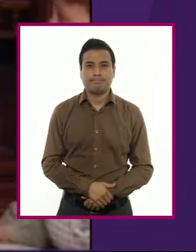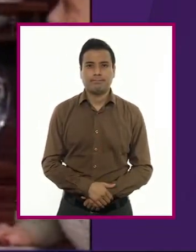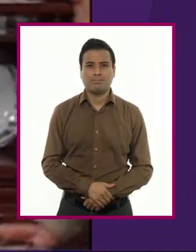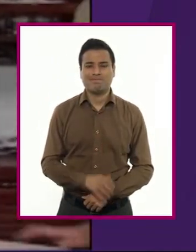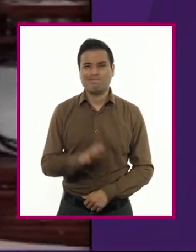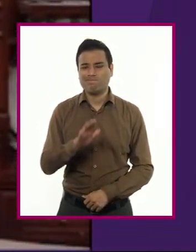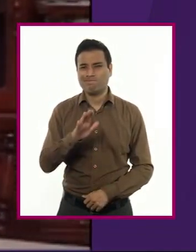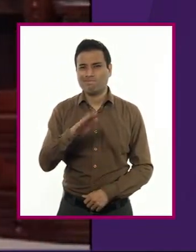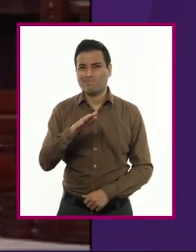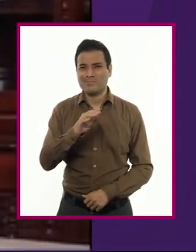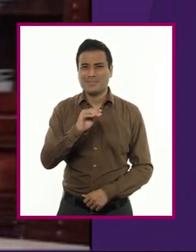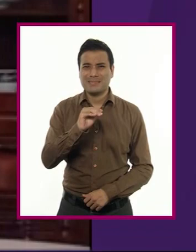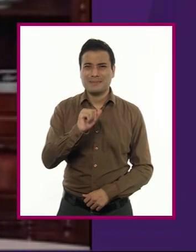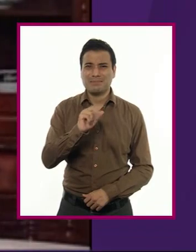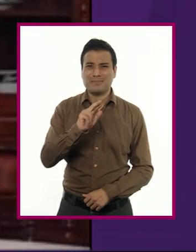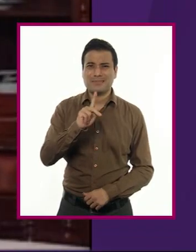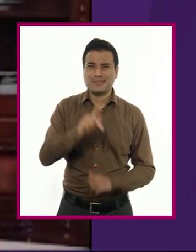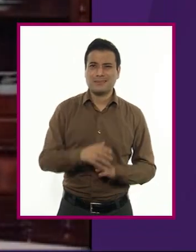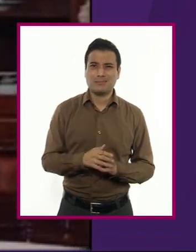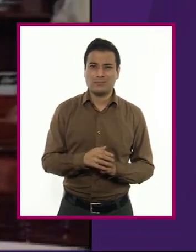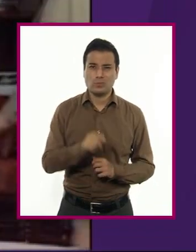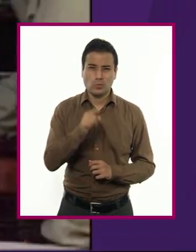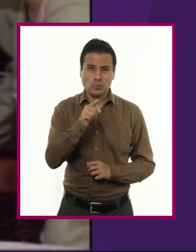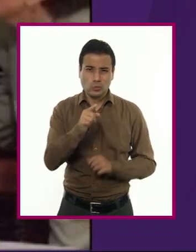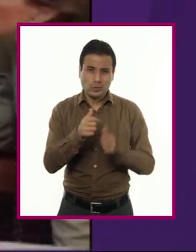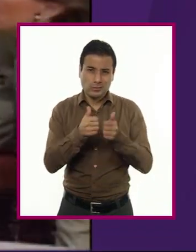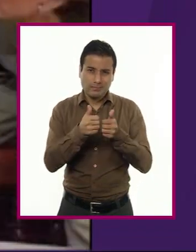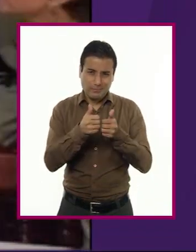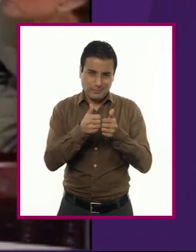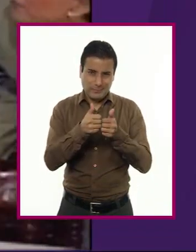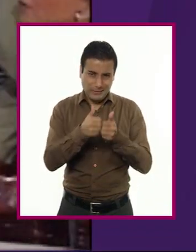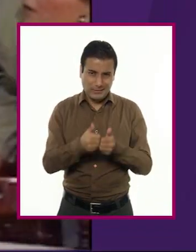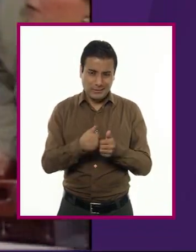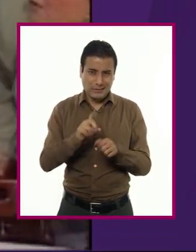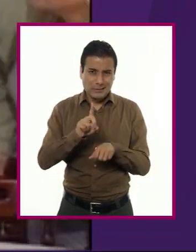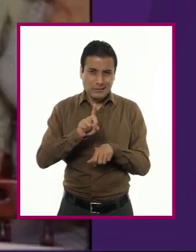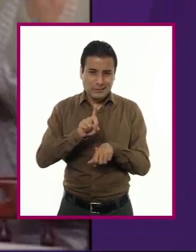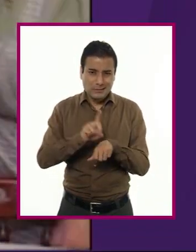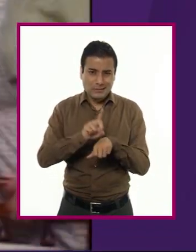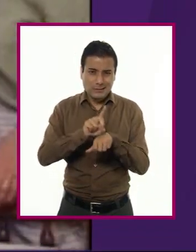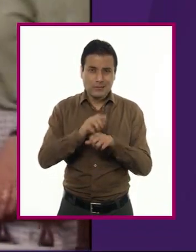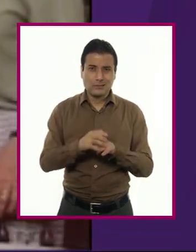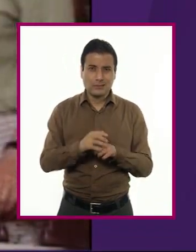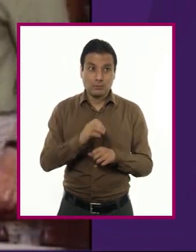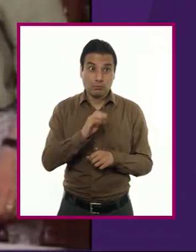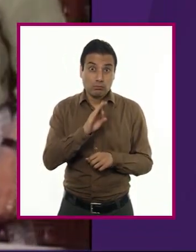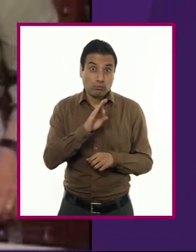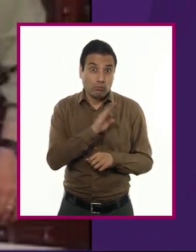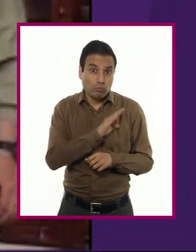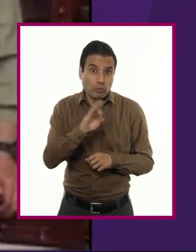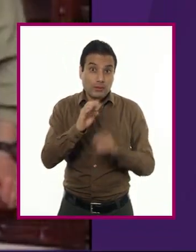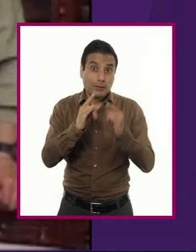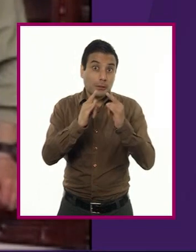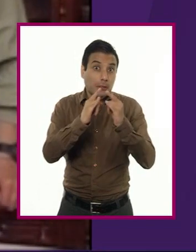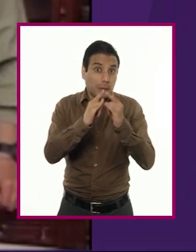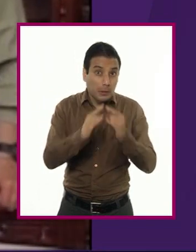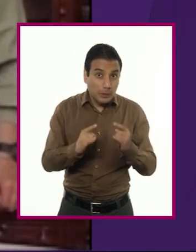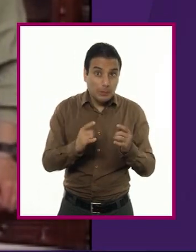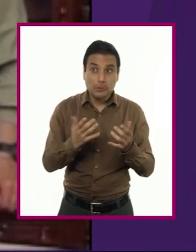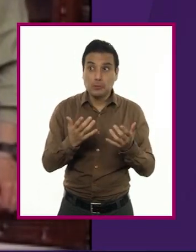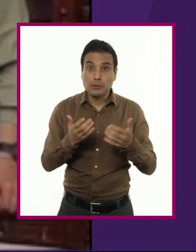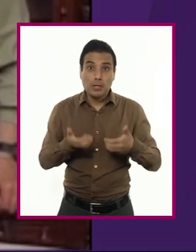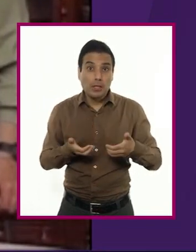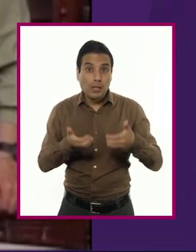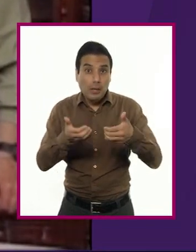Listen, Mark, why don't you stay with us a few more days? We can go camping. We can walk around the streets